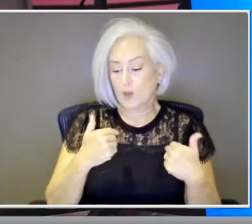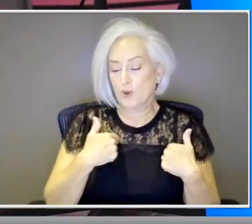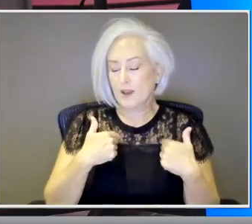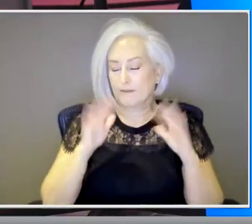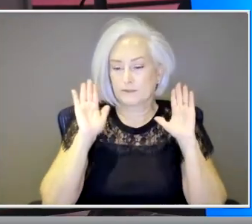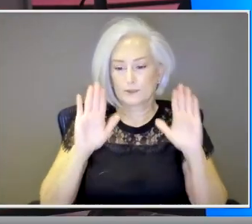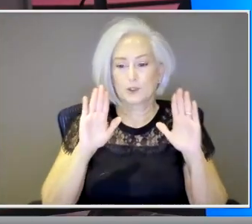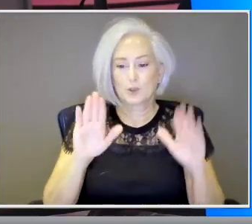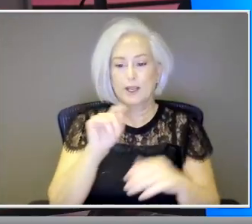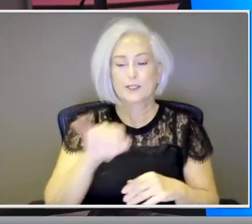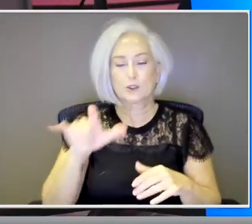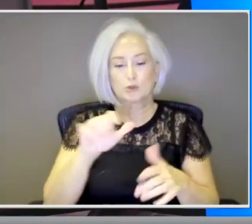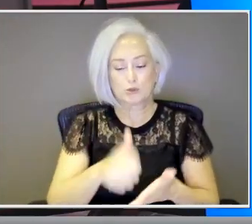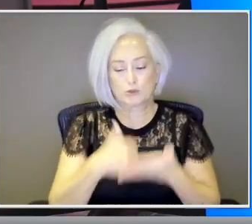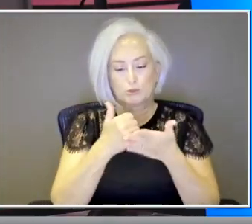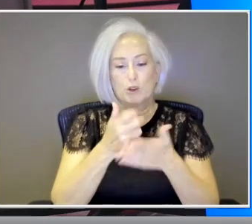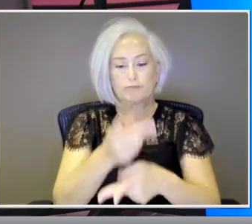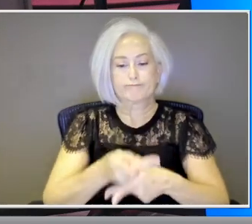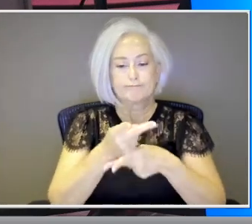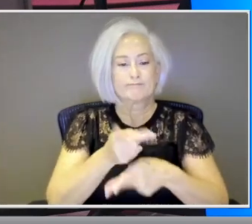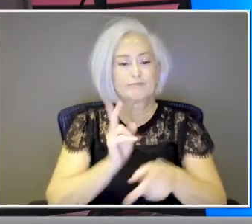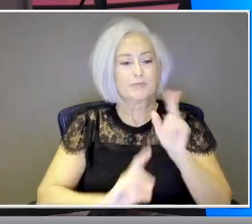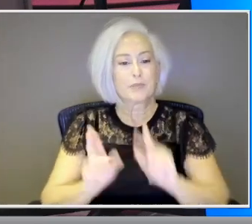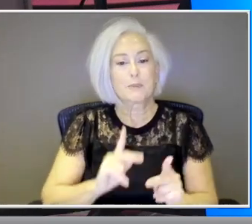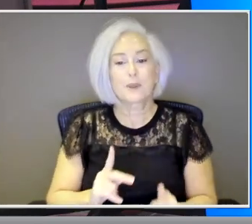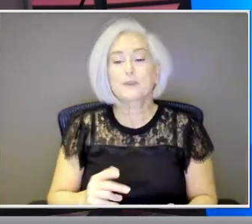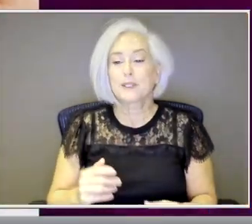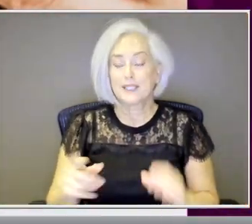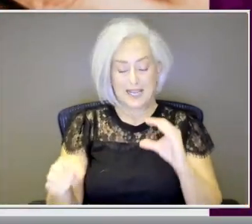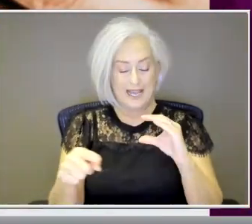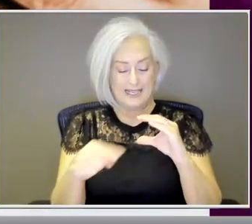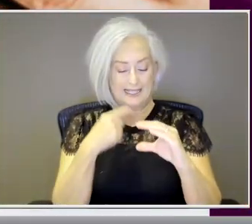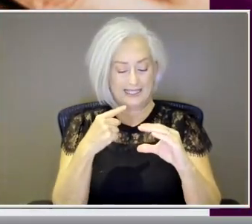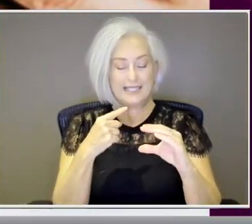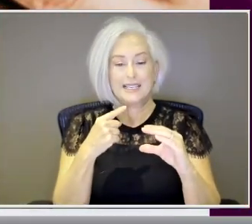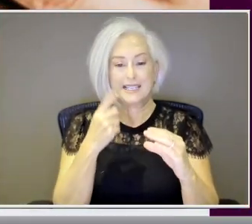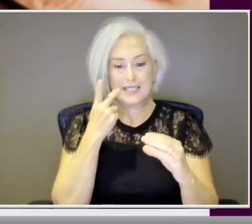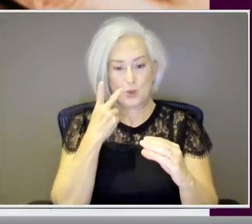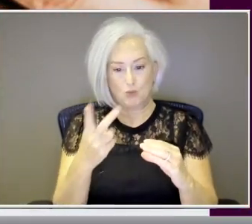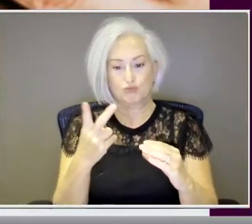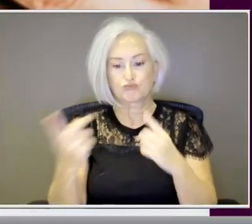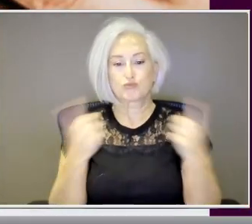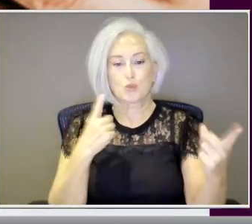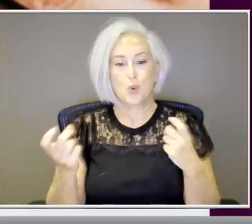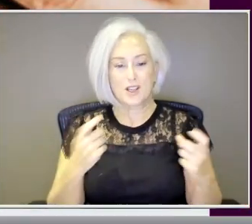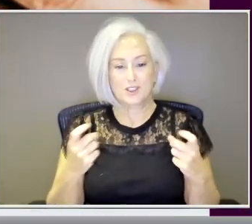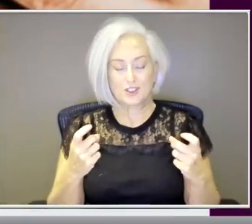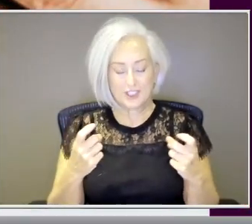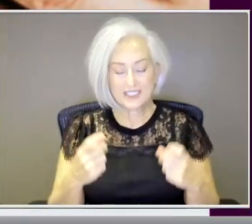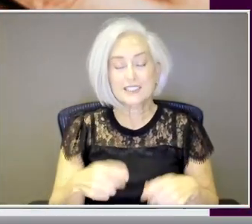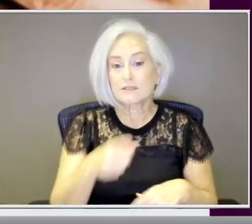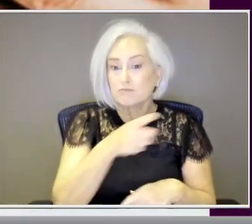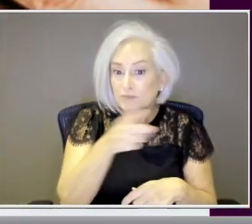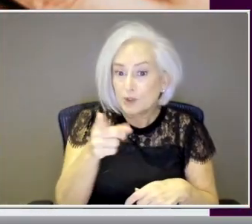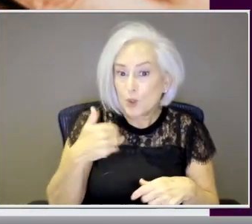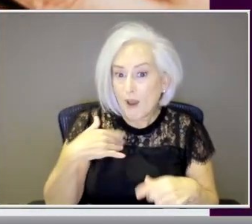It's wonderful. And we do already have some questions coming in because I can see my phone lighting up here. If you have a question, just send it to us on